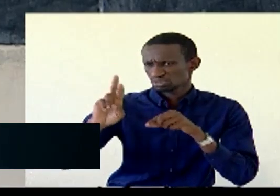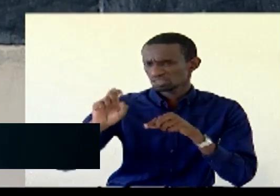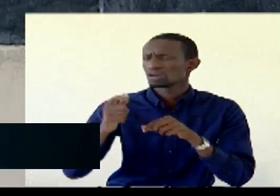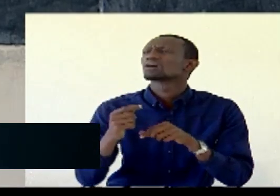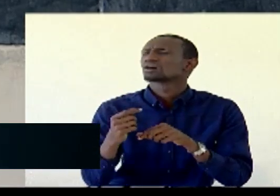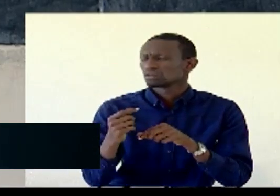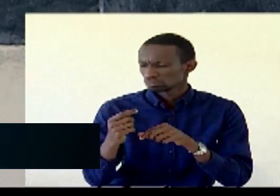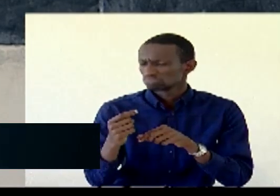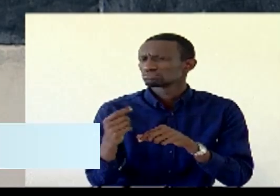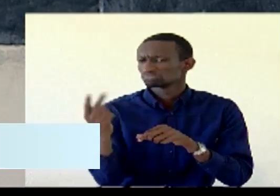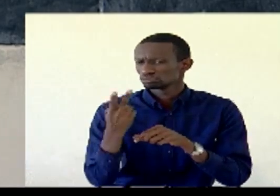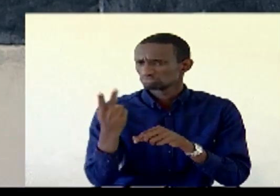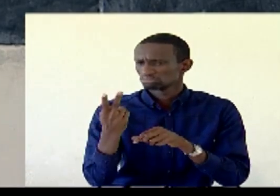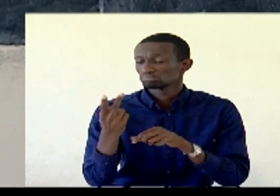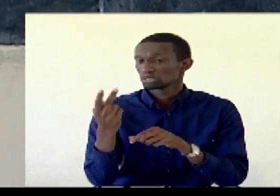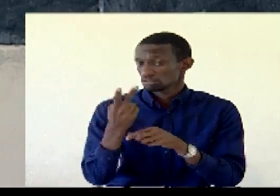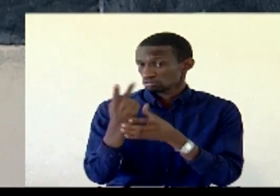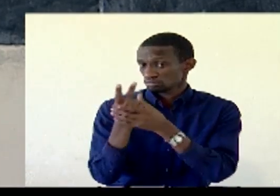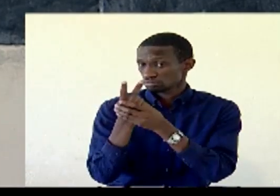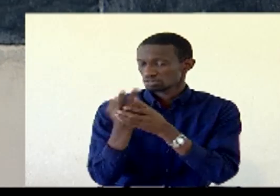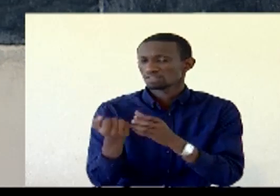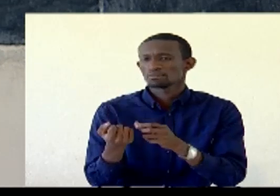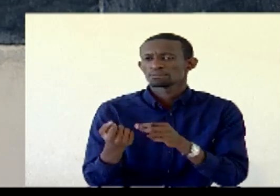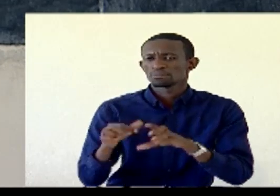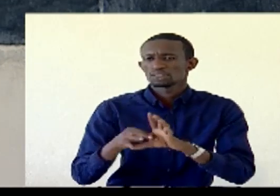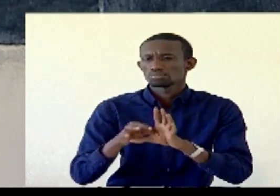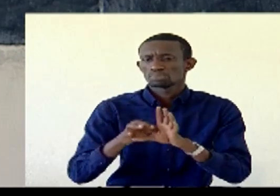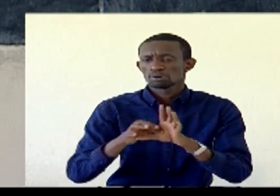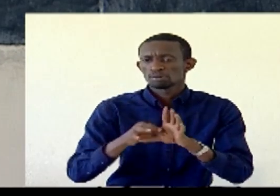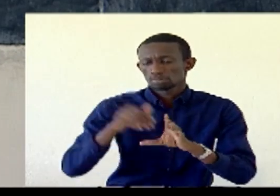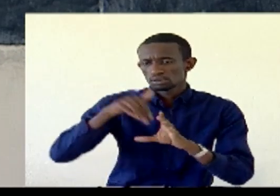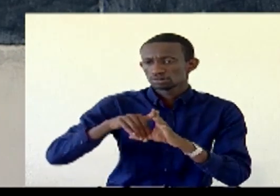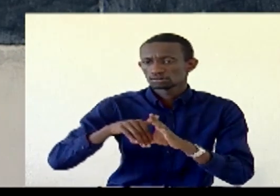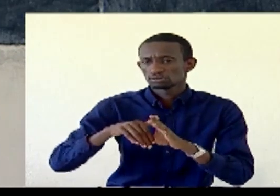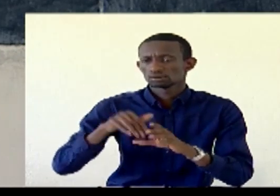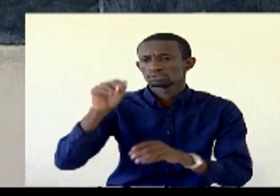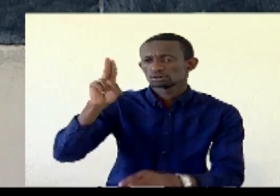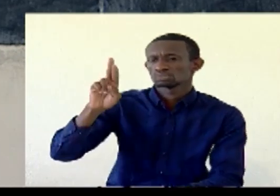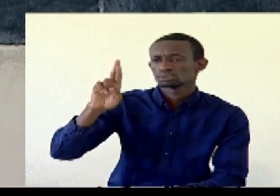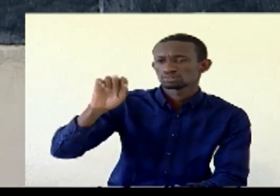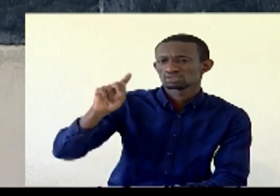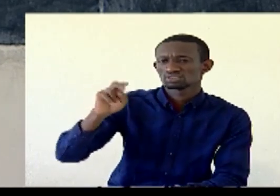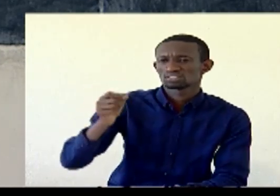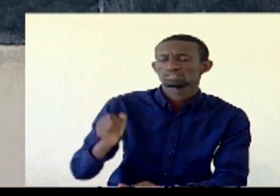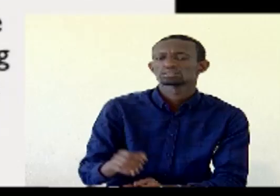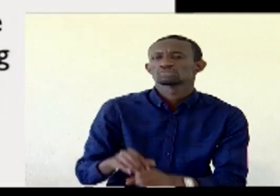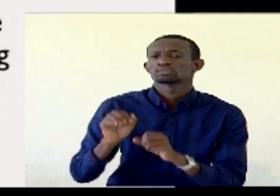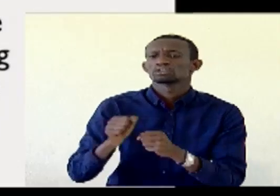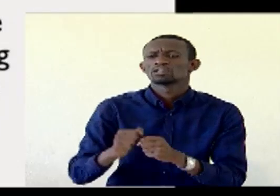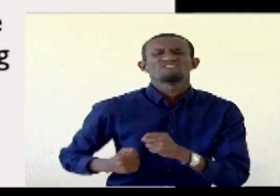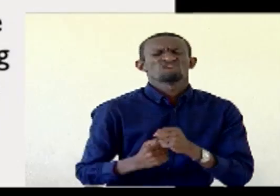said, the muscles in the ureter walls are tightened and relaxed, forcing urine to